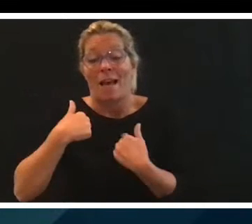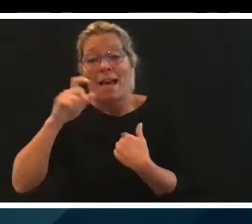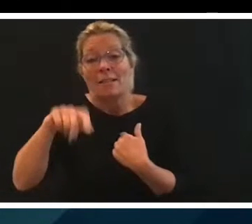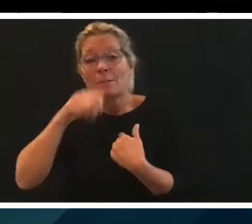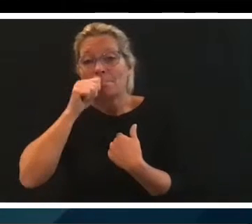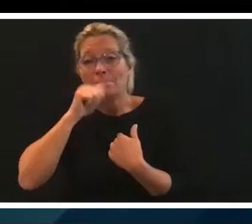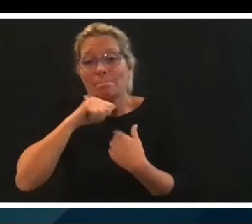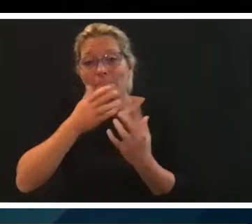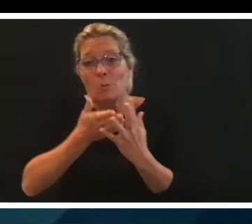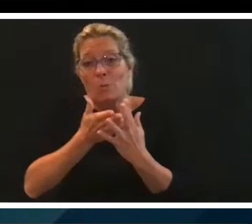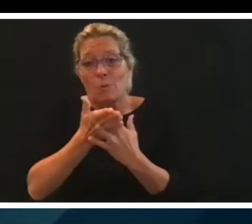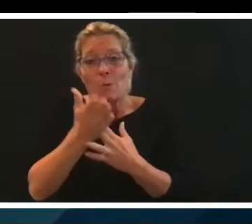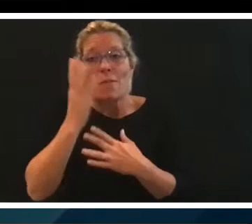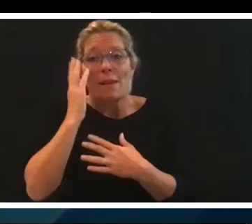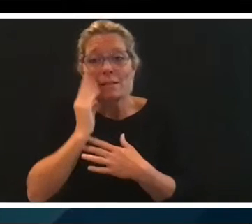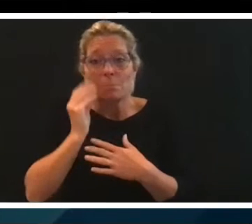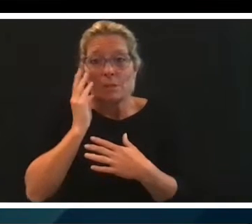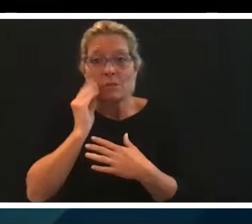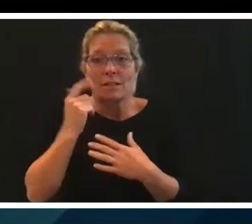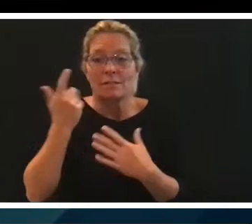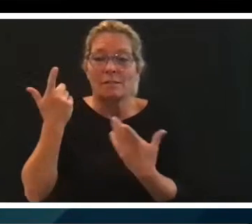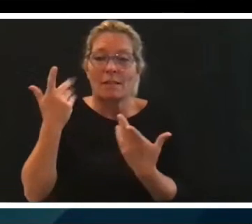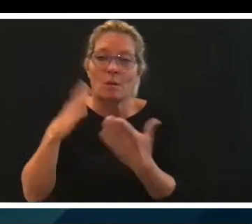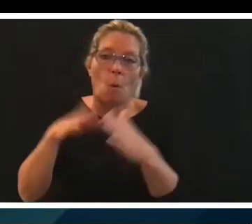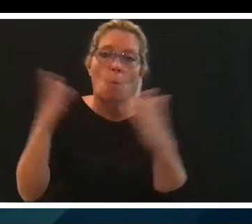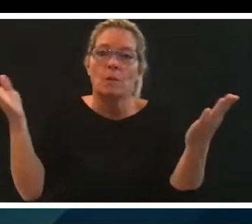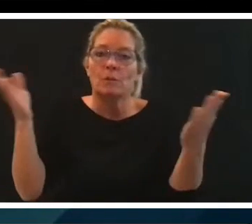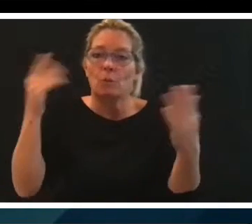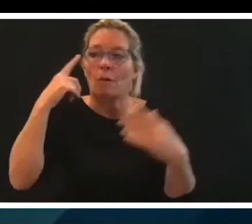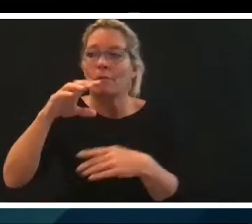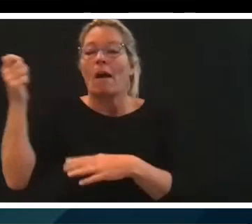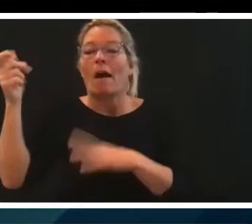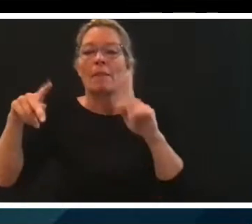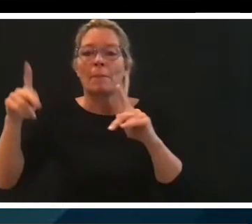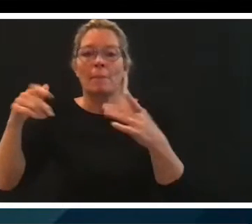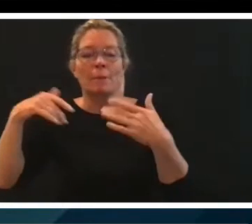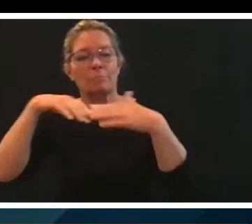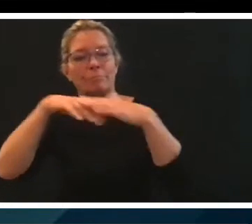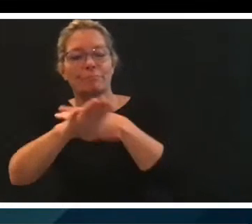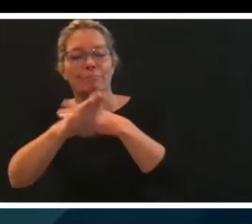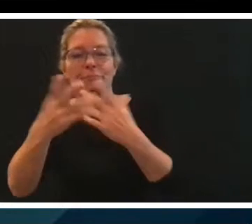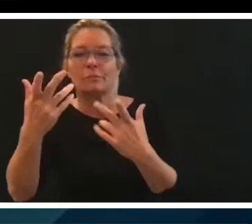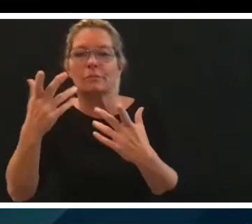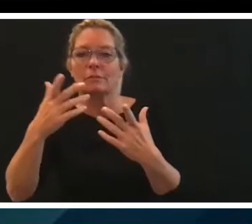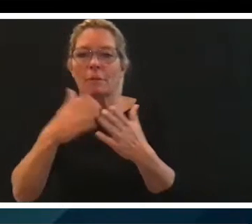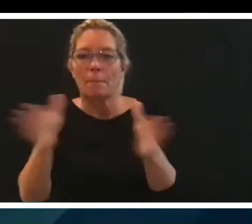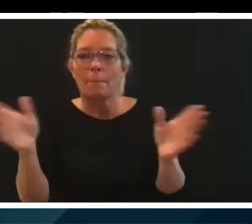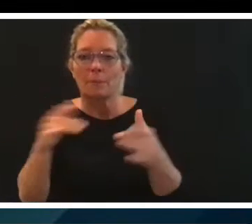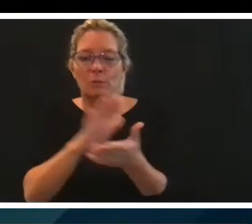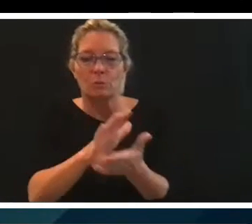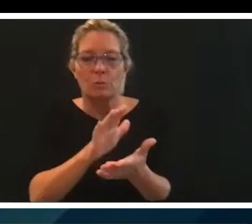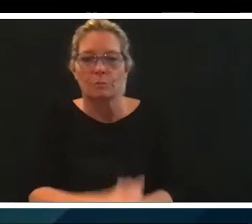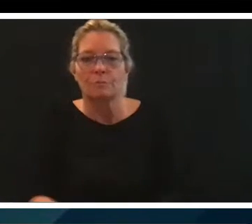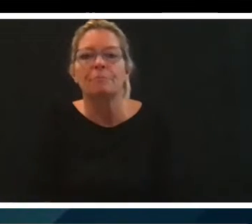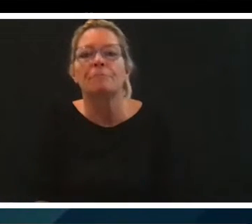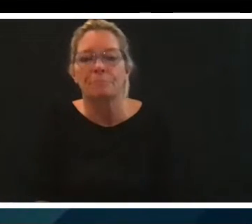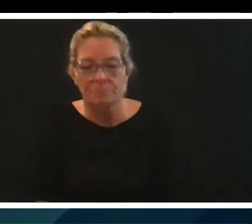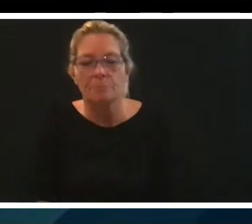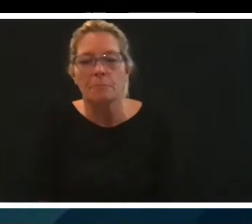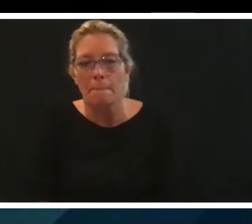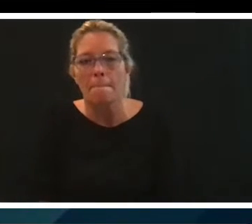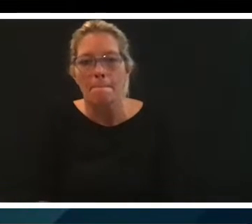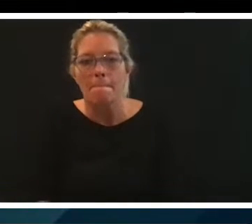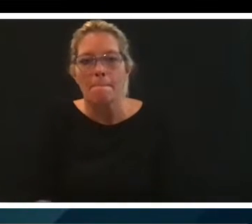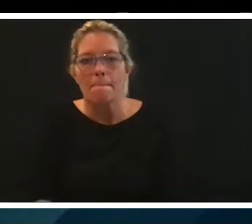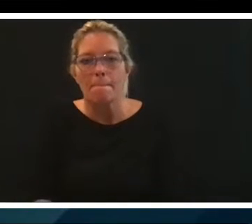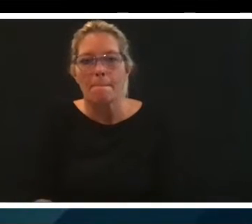So, I'm obviously in certain ways, I'm sure a lot has changed since that